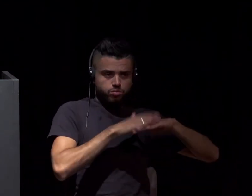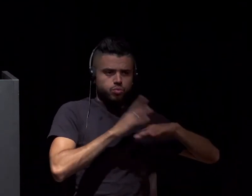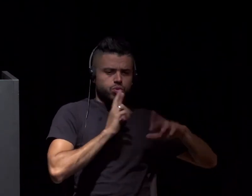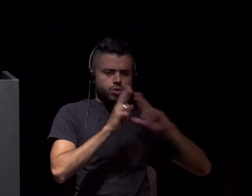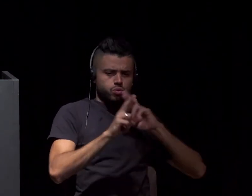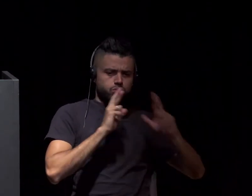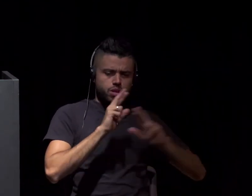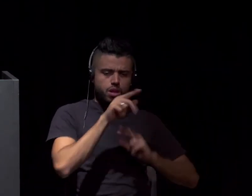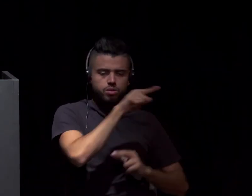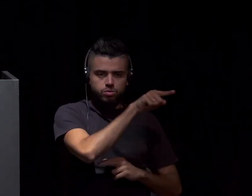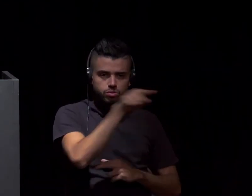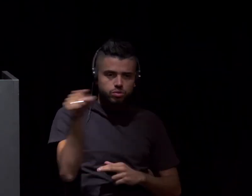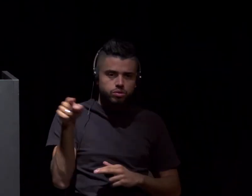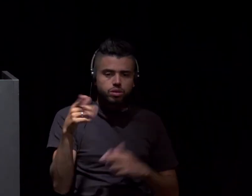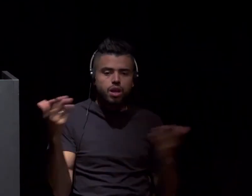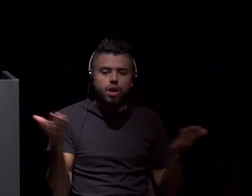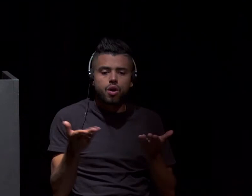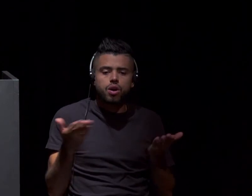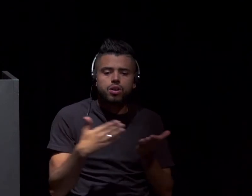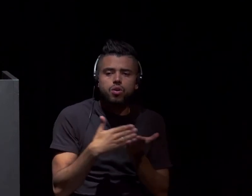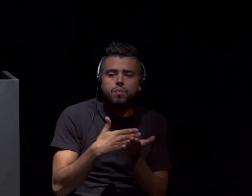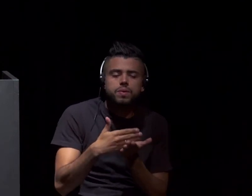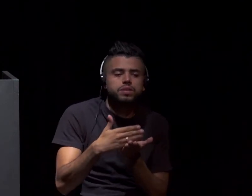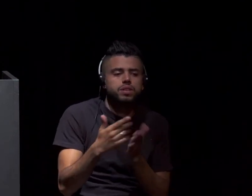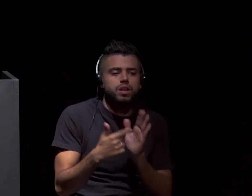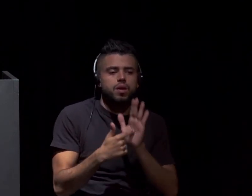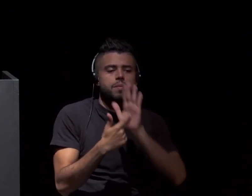actually want to show you